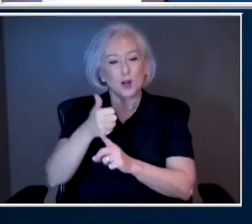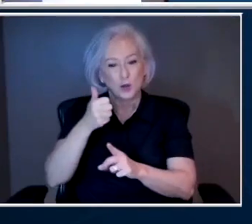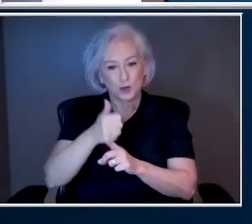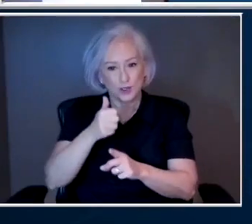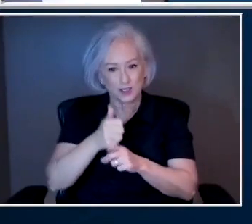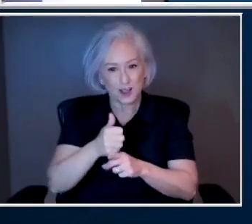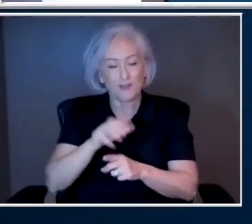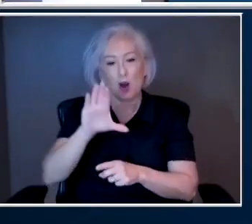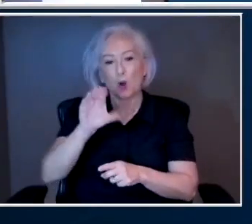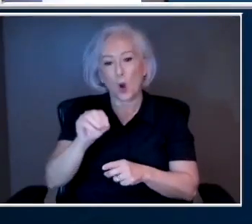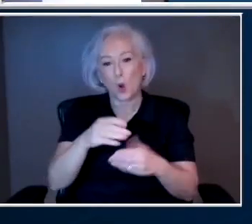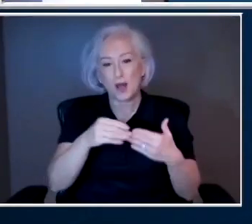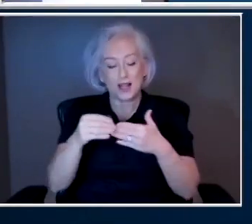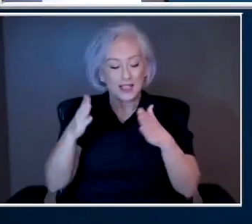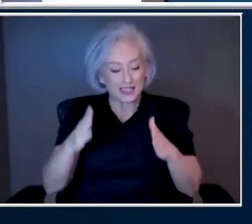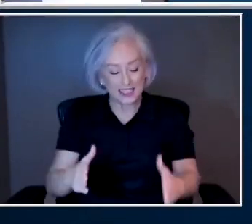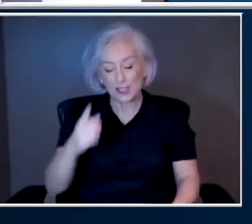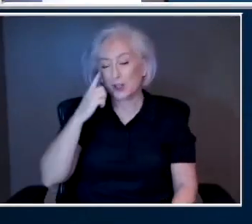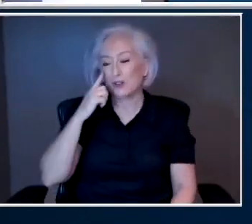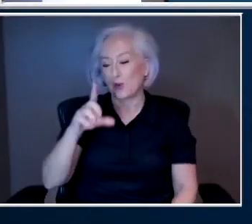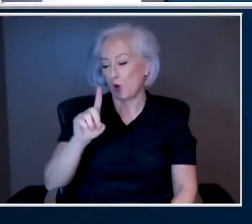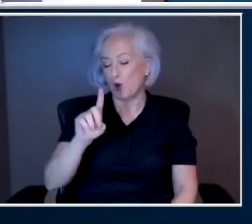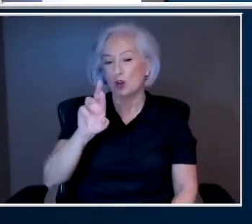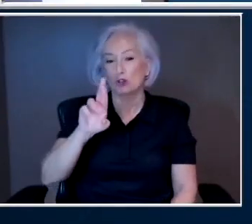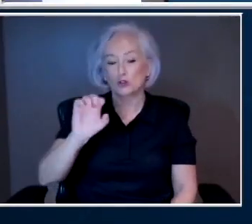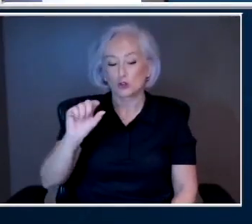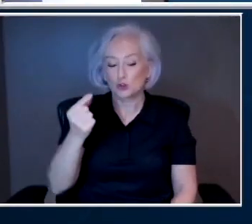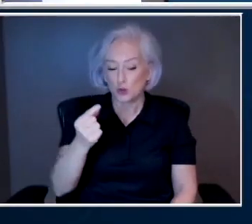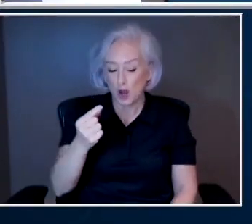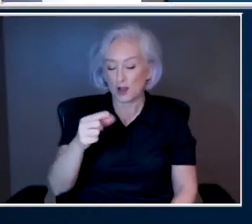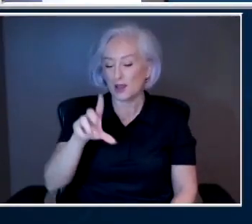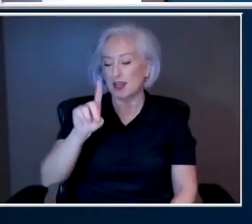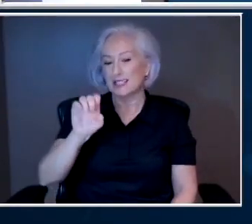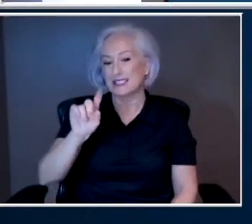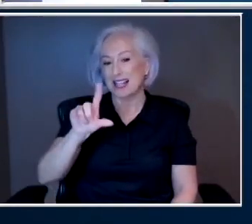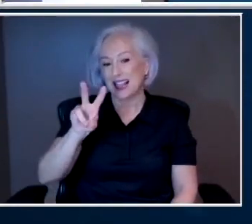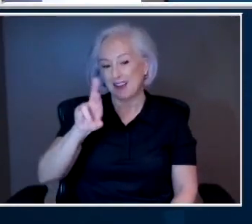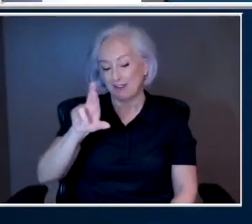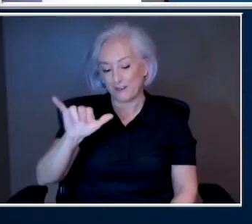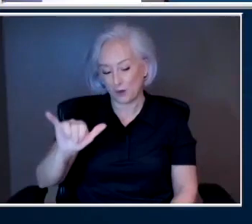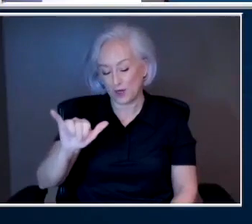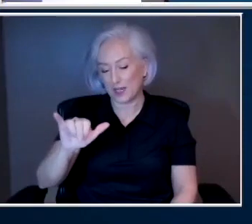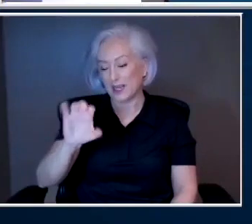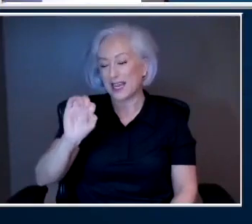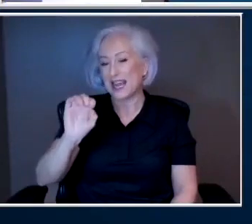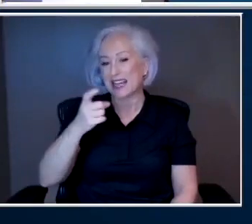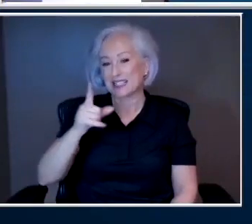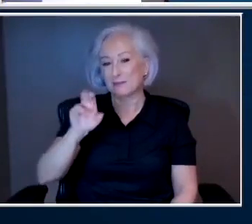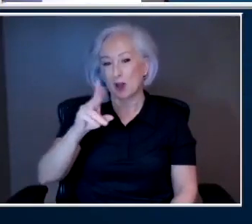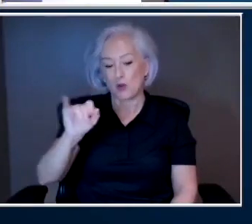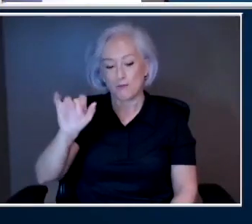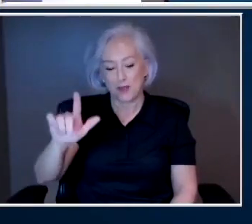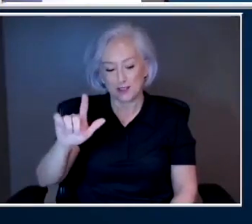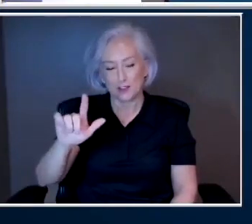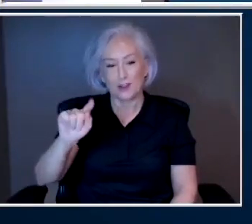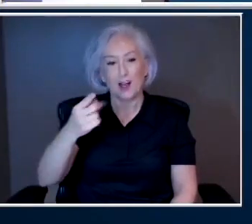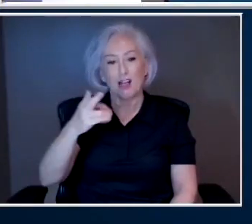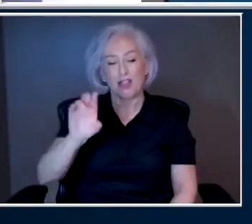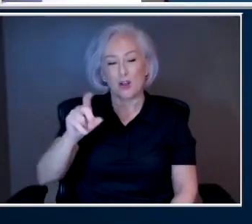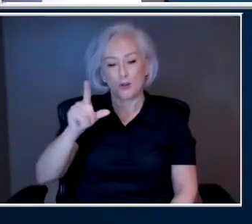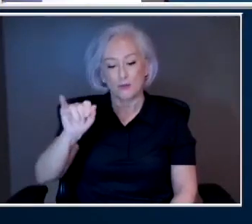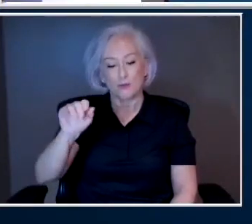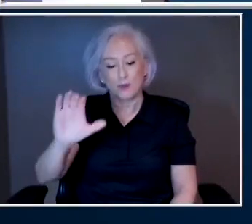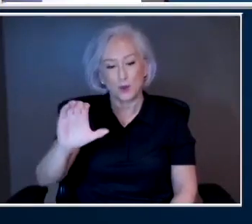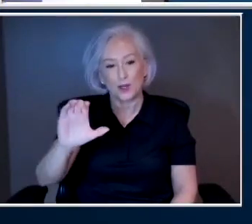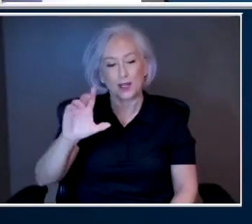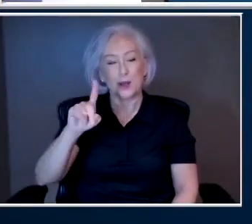Experimental Therapeutics Program at the University of Kansas Cancer Center. Dr. Sharma, good morning. Good morning. Good to